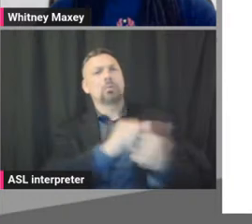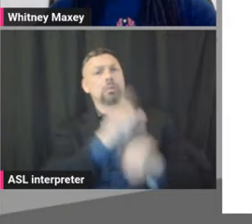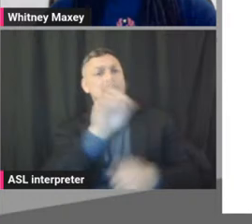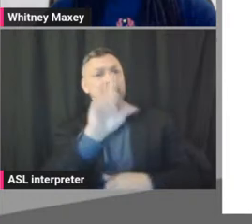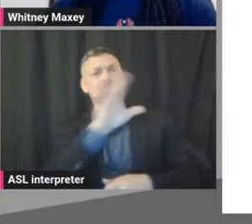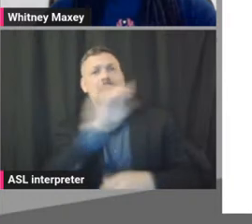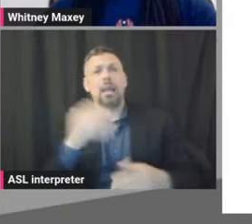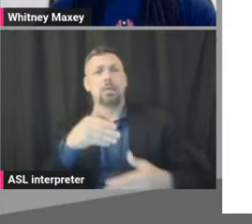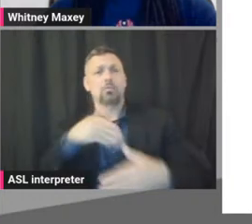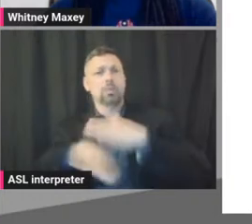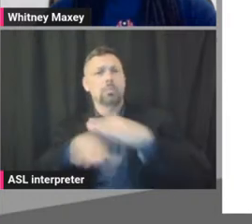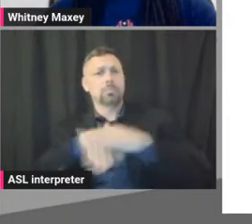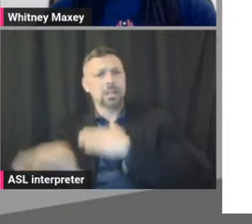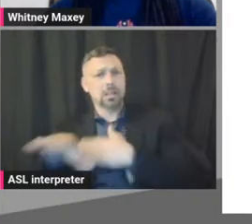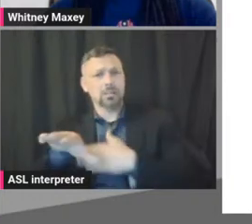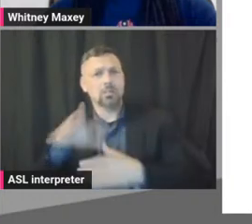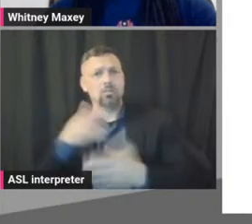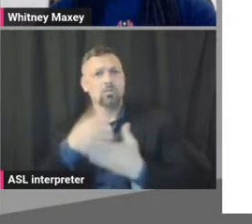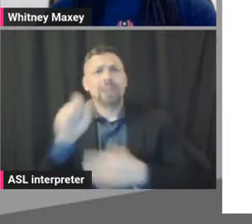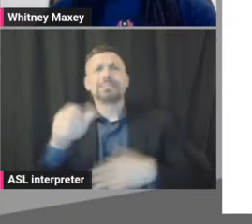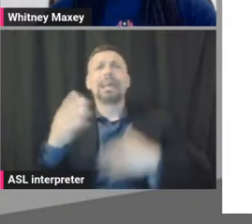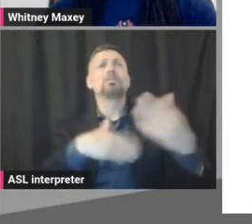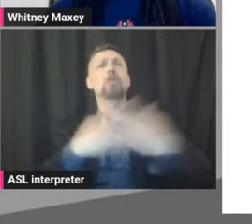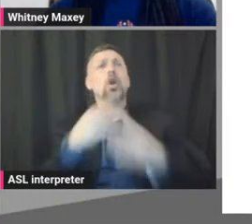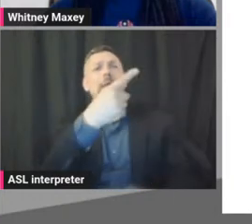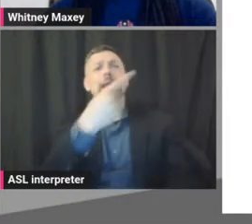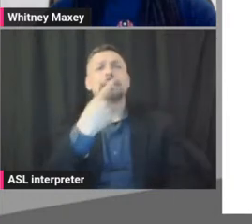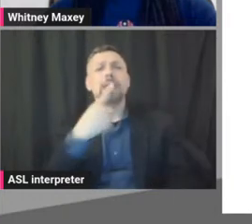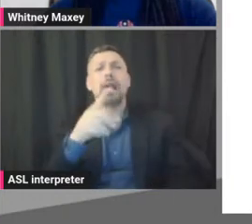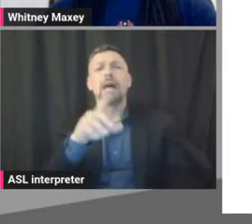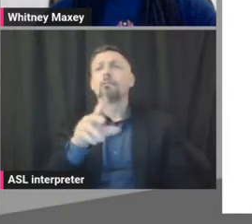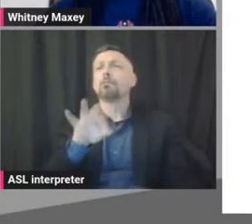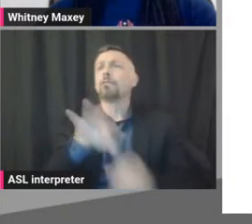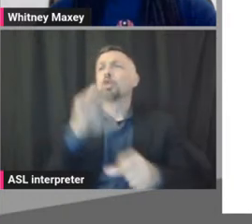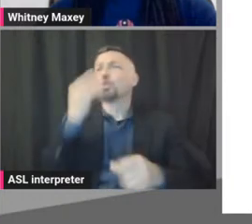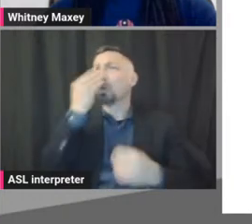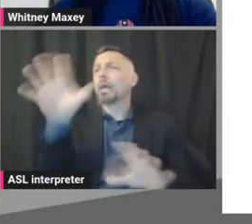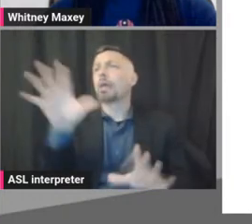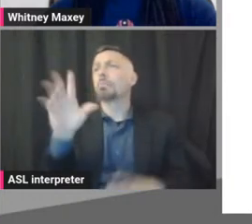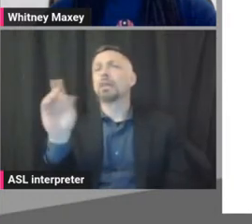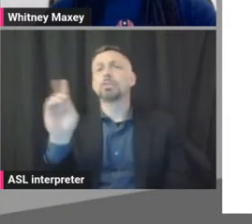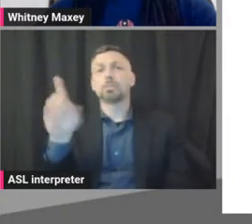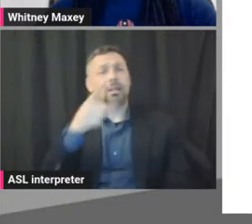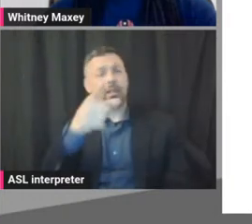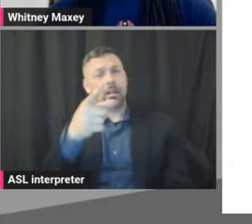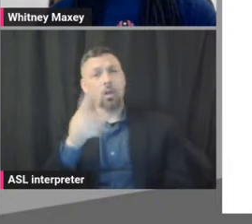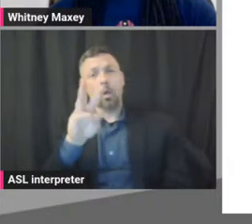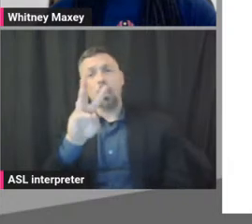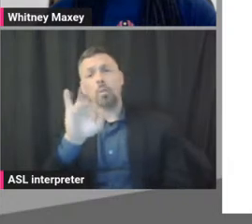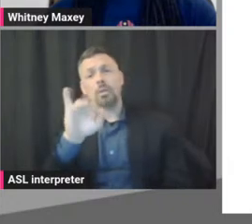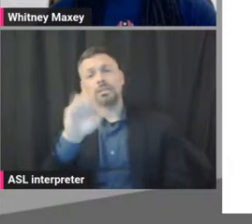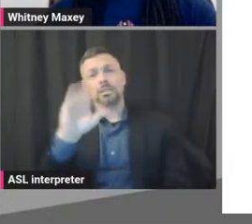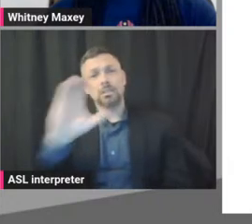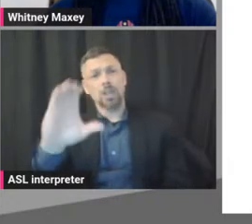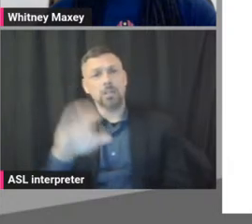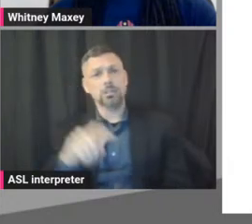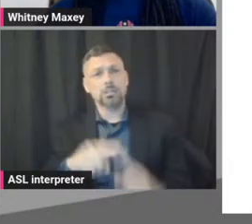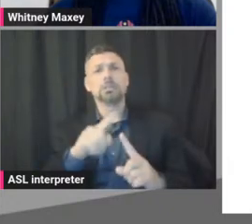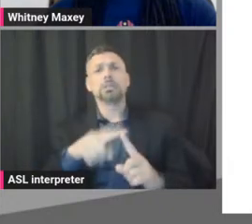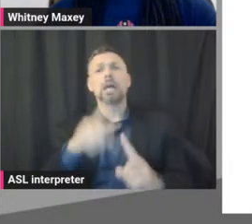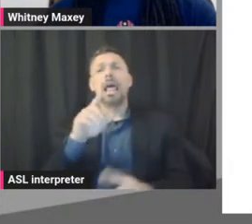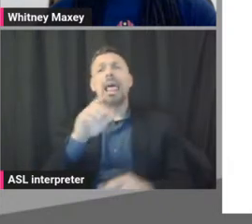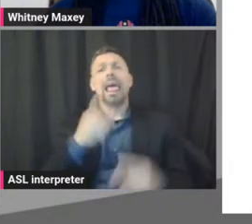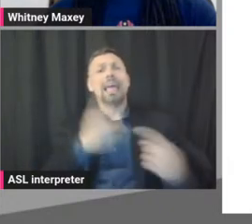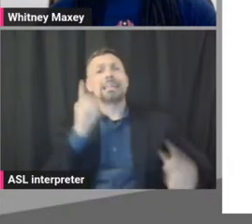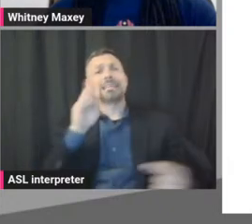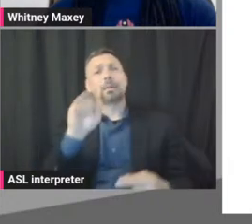said voters don't care about democracy. In Wisconsin, anti-MAGA voters changed the makeup of